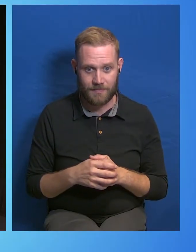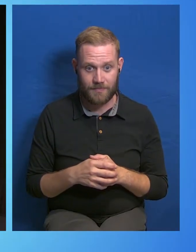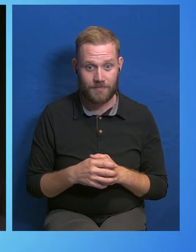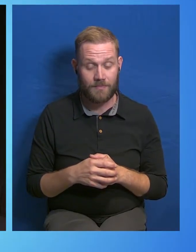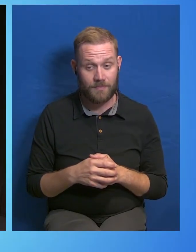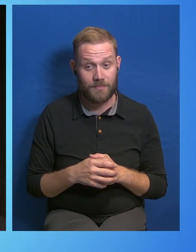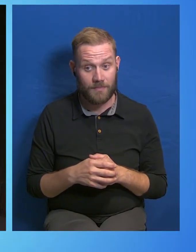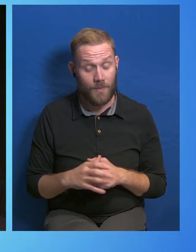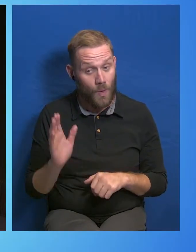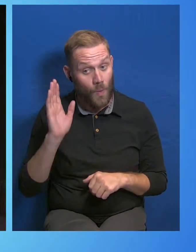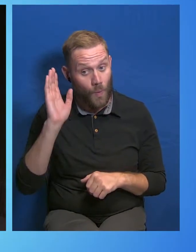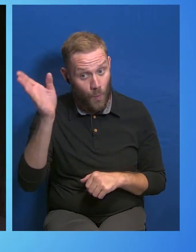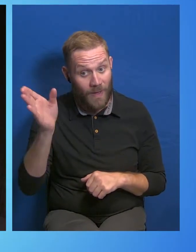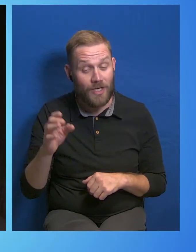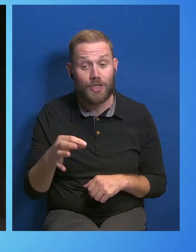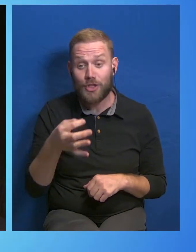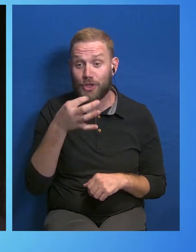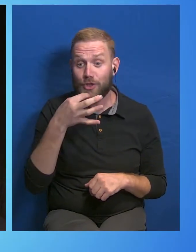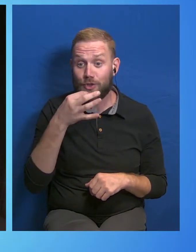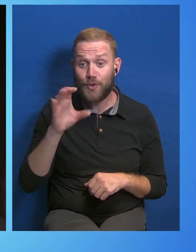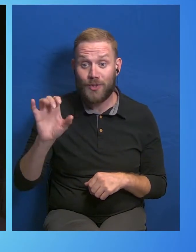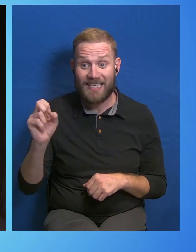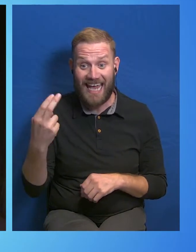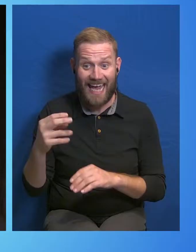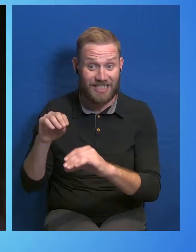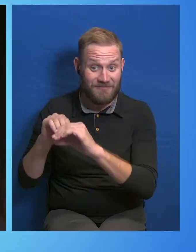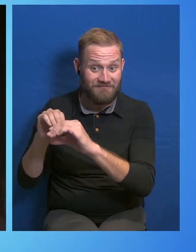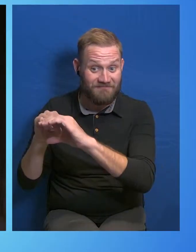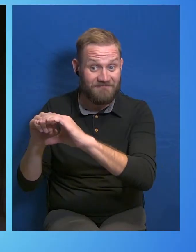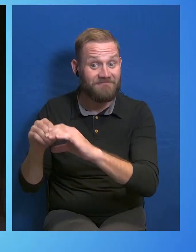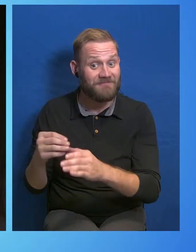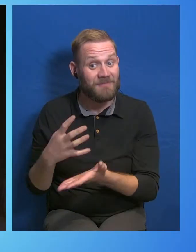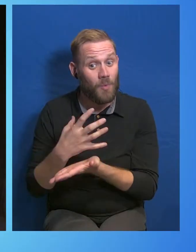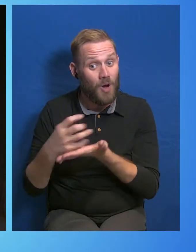We will run out of cash reserves.